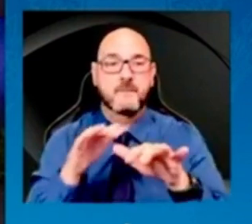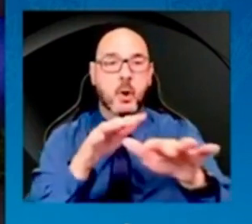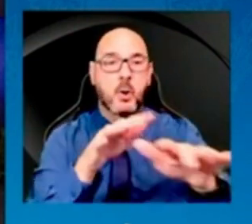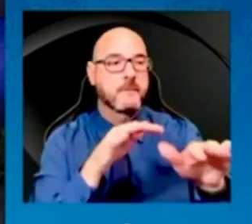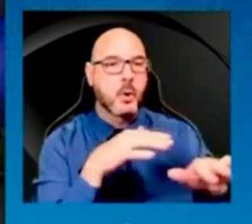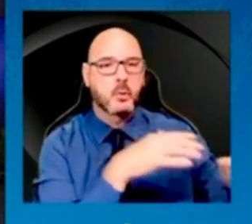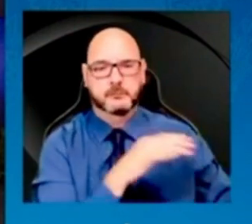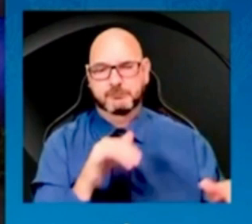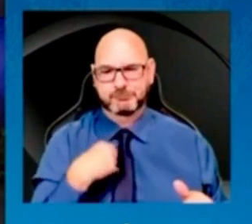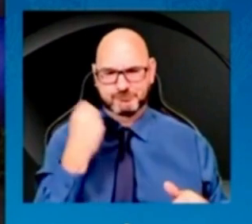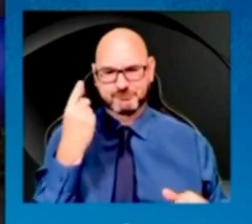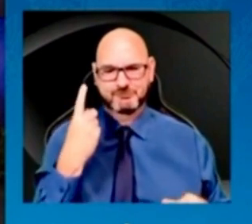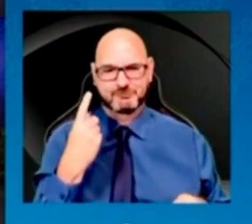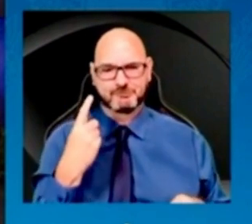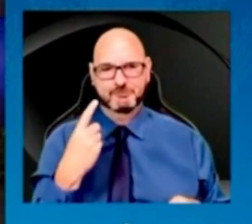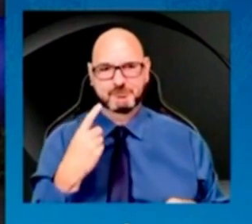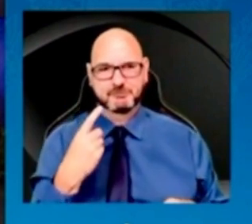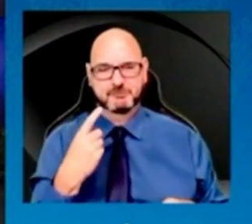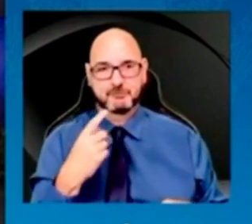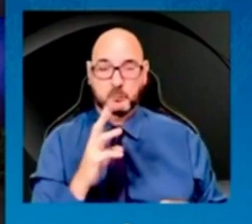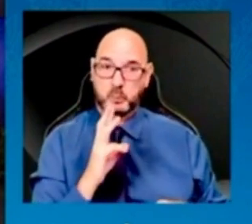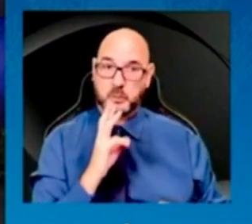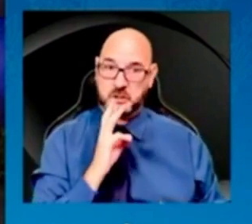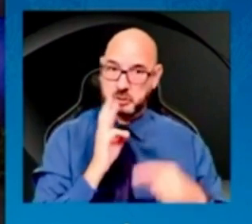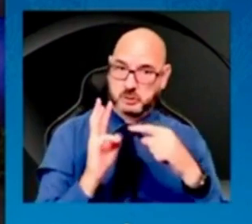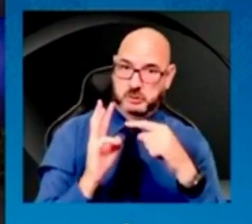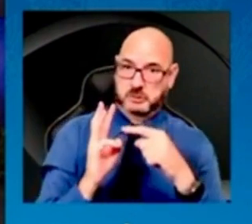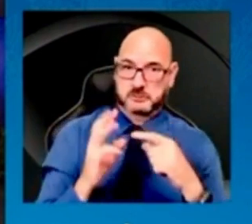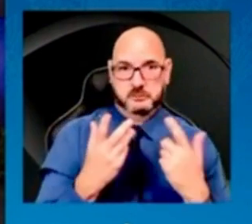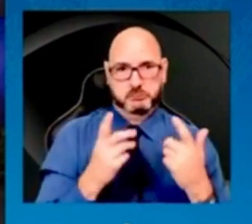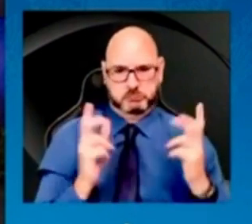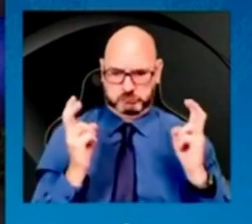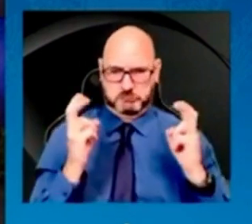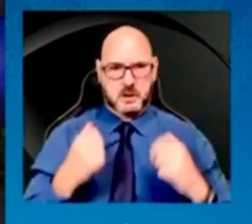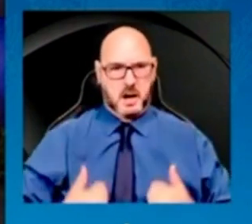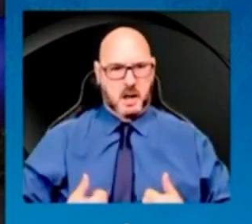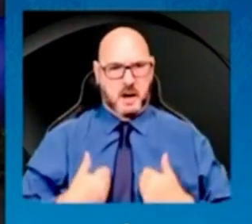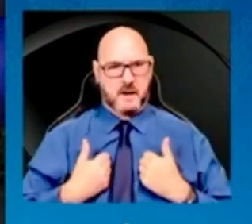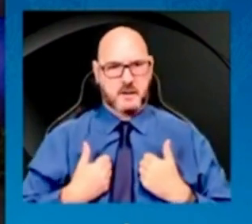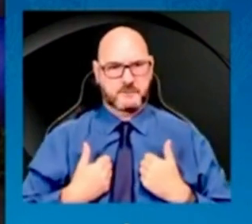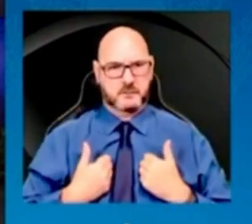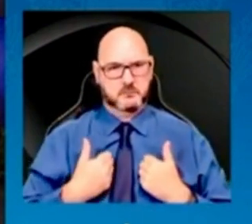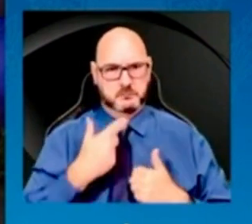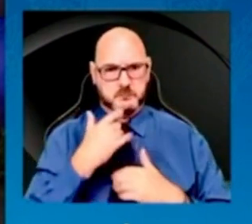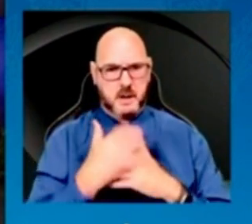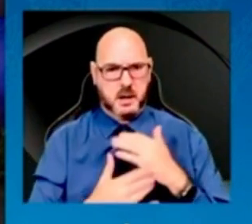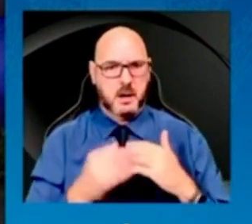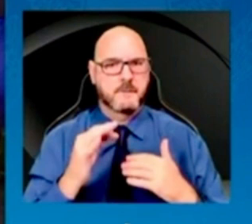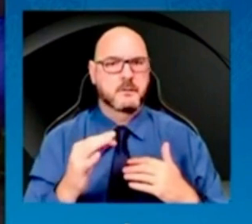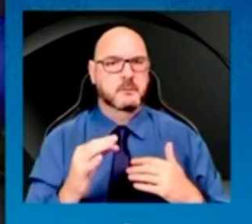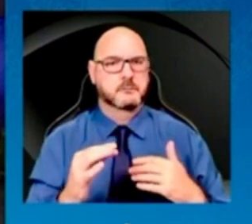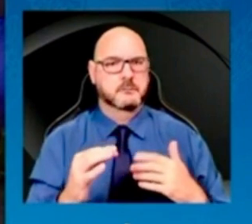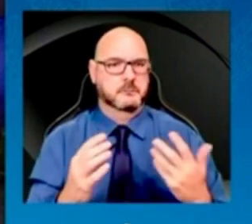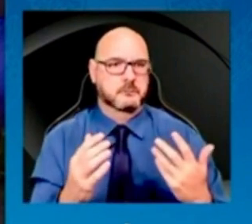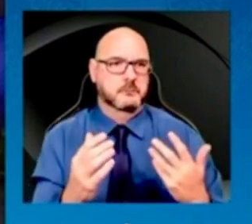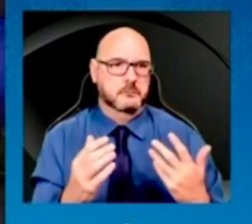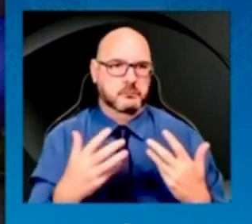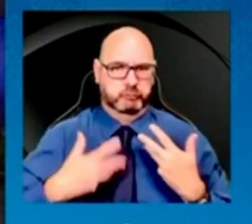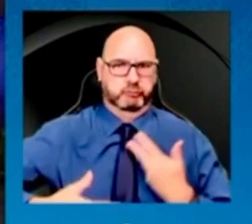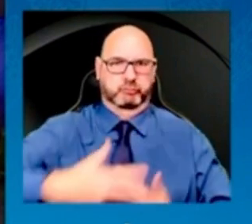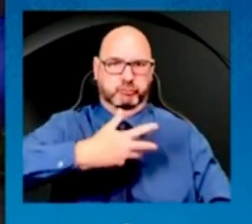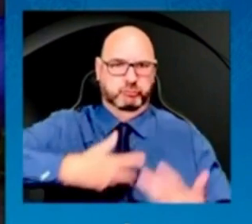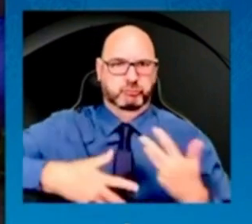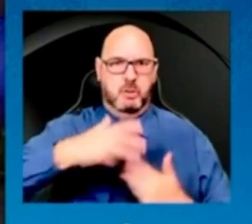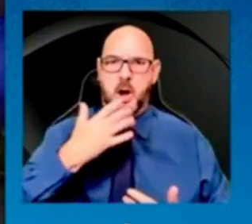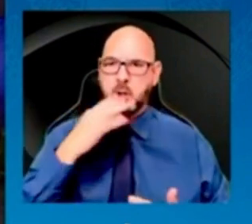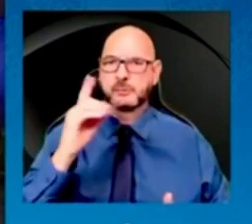is the lifeblood of Colorado, yeah, and you're right, it's so interconnected to everything. Mm-hmm. So I'd love to just hear more on